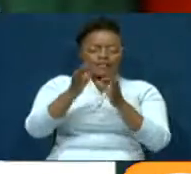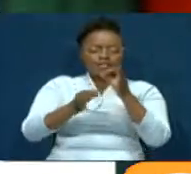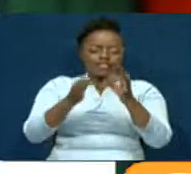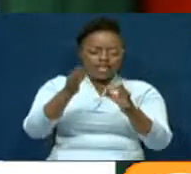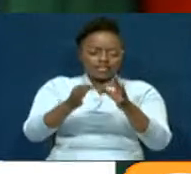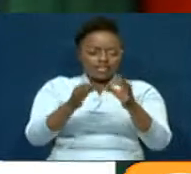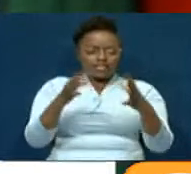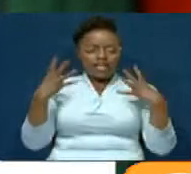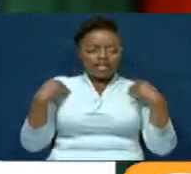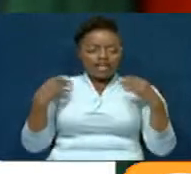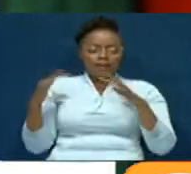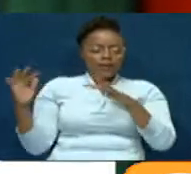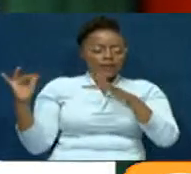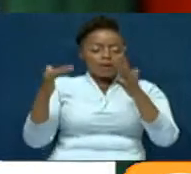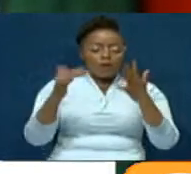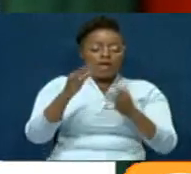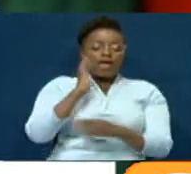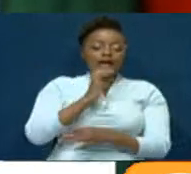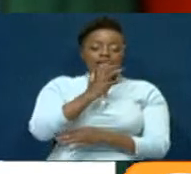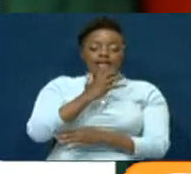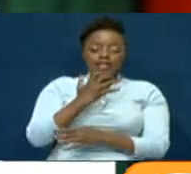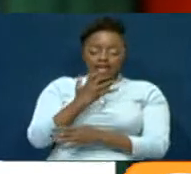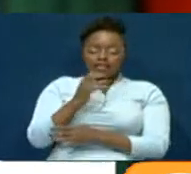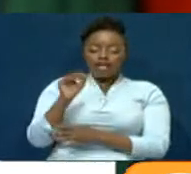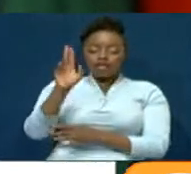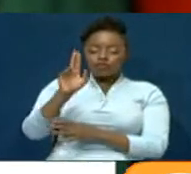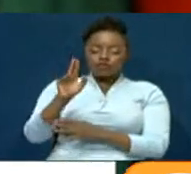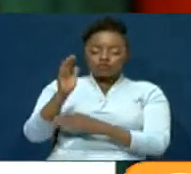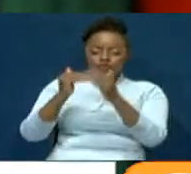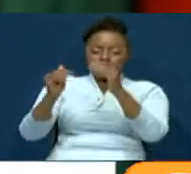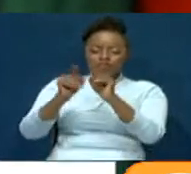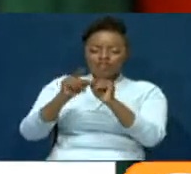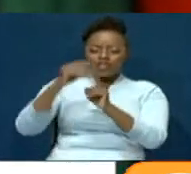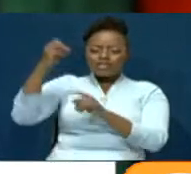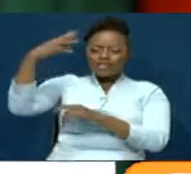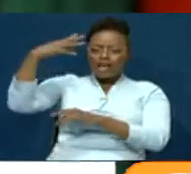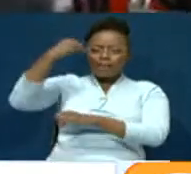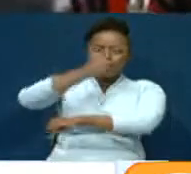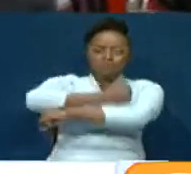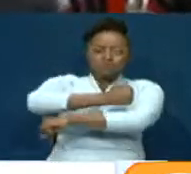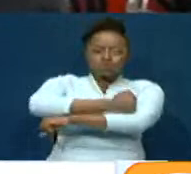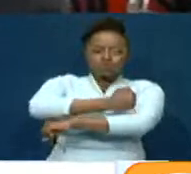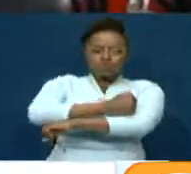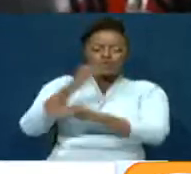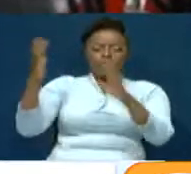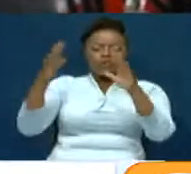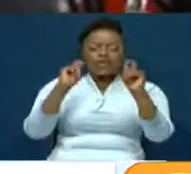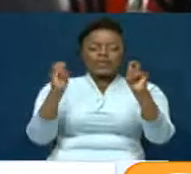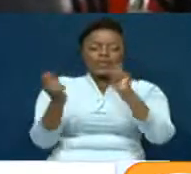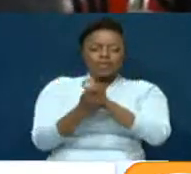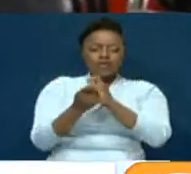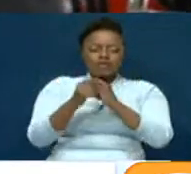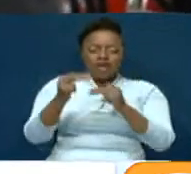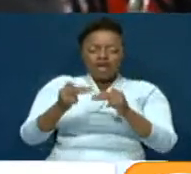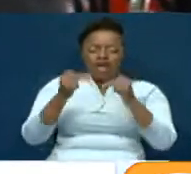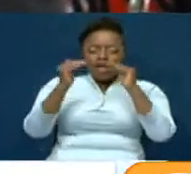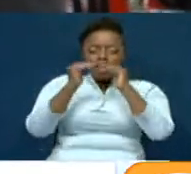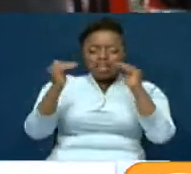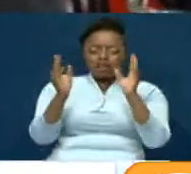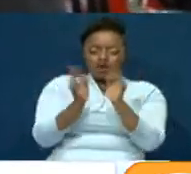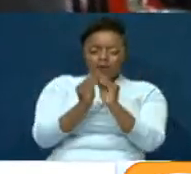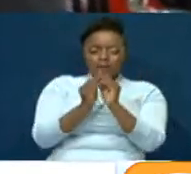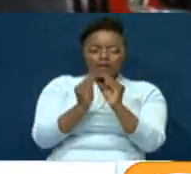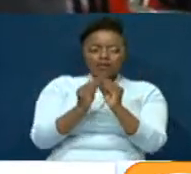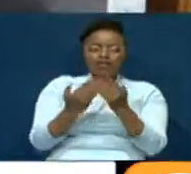practitioners convened at the Kenyatta University for a two-week summer school on climate change. During the high-level symposium, the